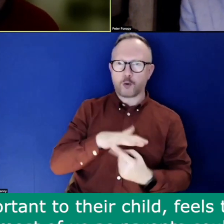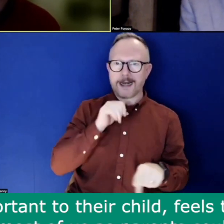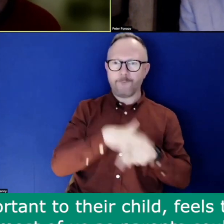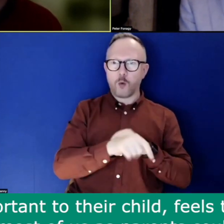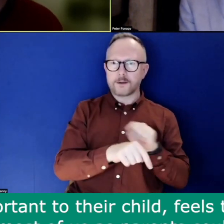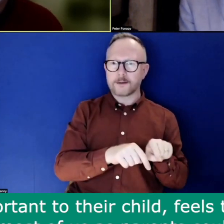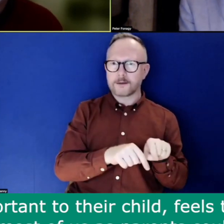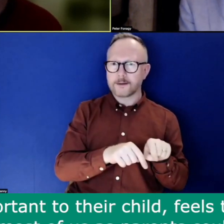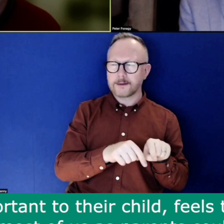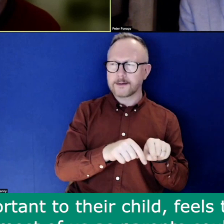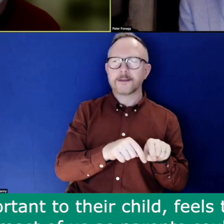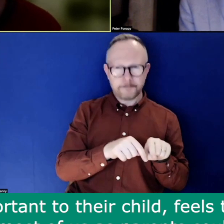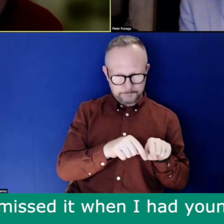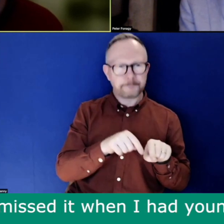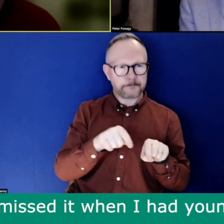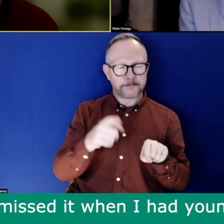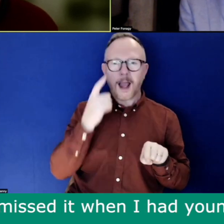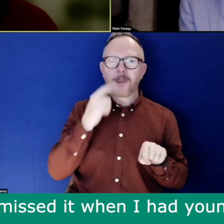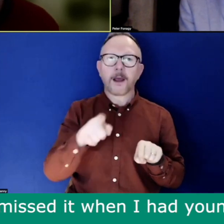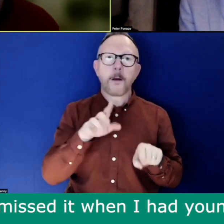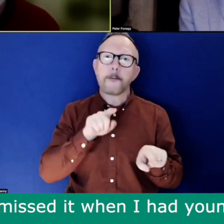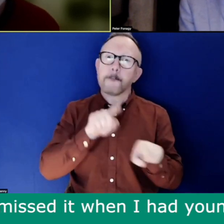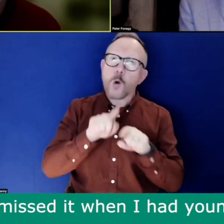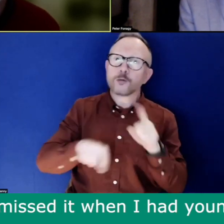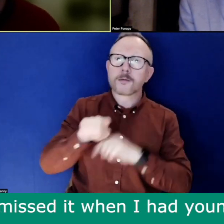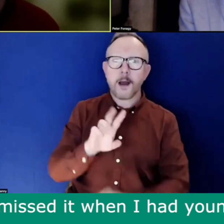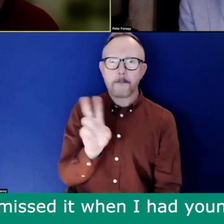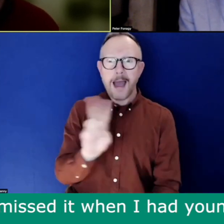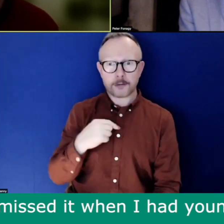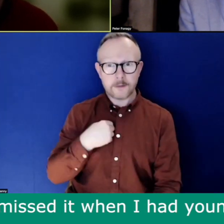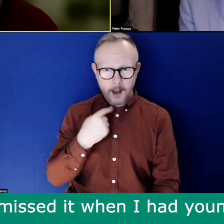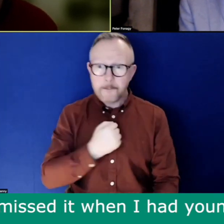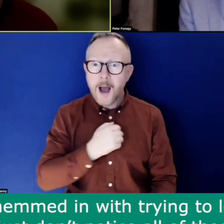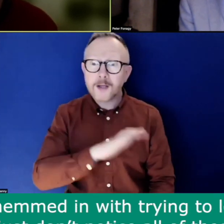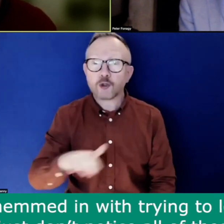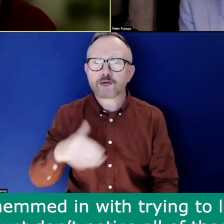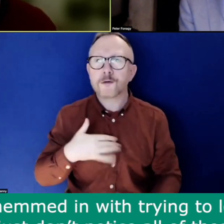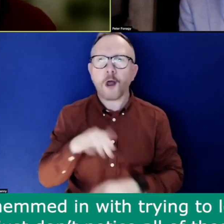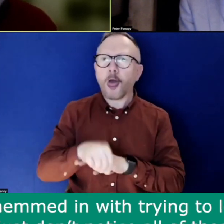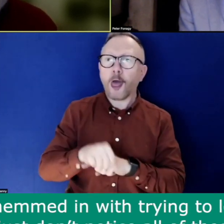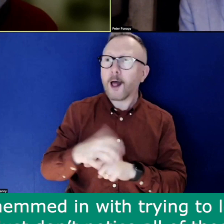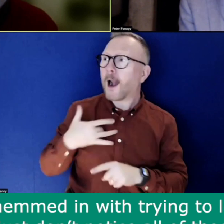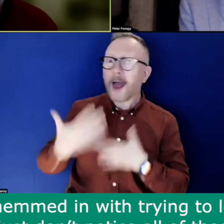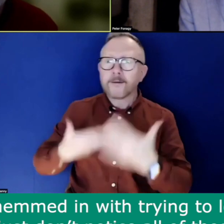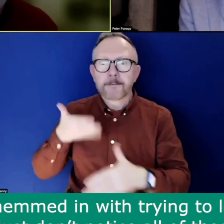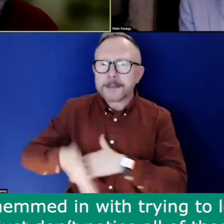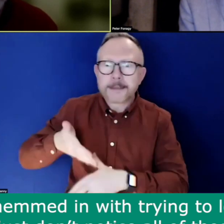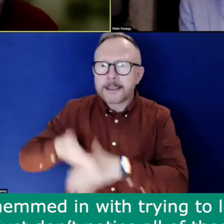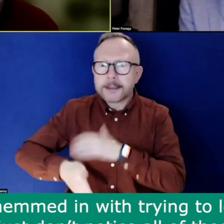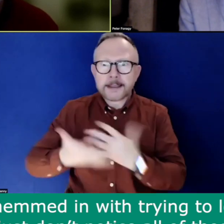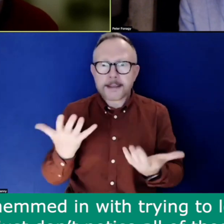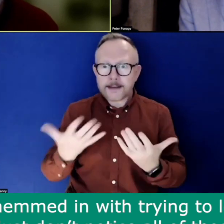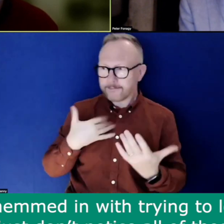fundamental truth that most of us as parents could do with. I certainly missed it when I had young children. Life was so busy and so kind